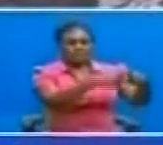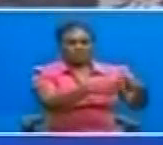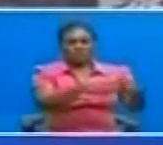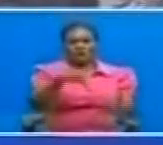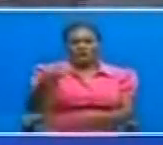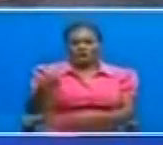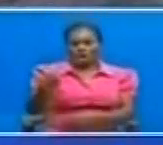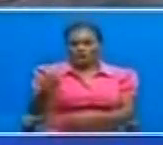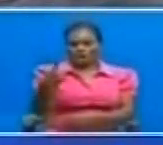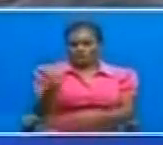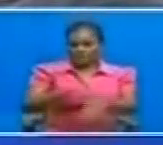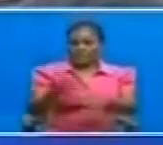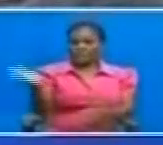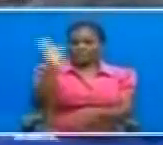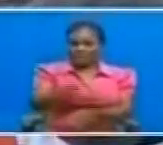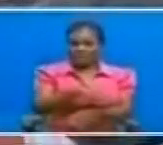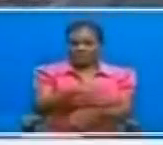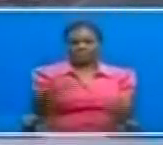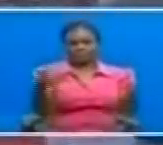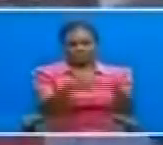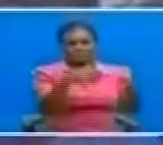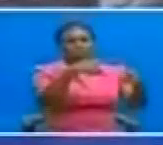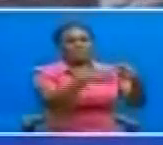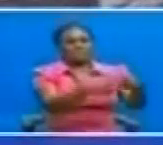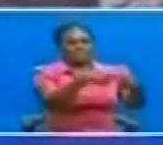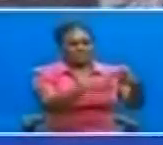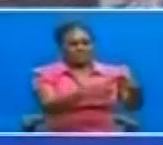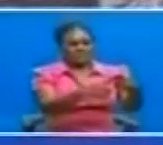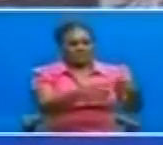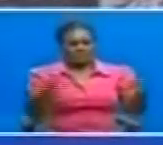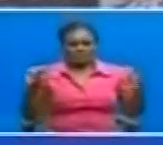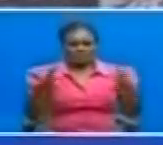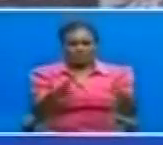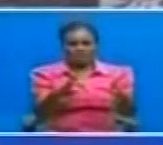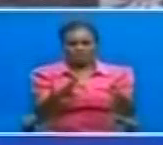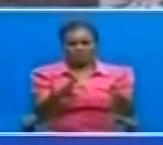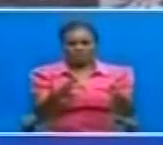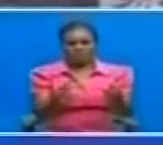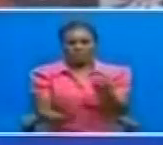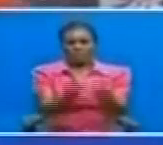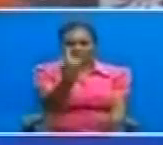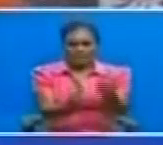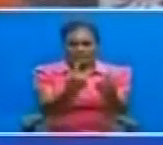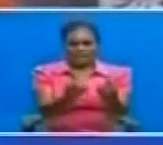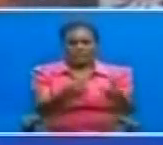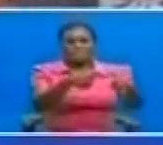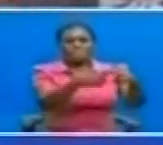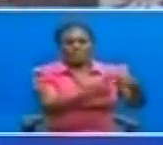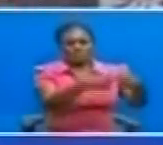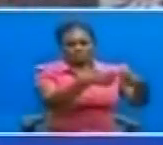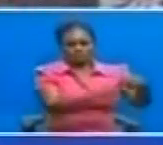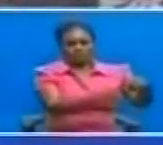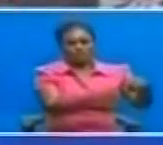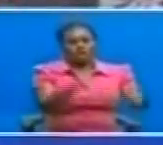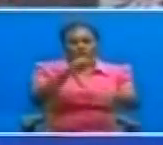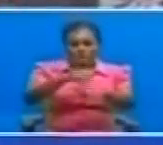on, when it comes, there's a breakage of our machine. It comes with force, then the oven is burned. We have to call